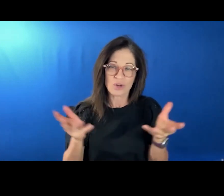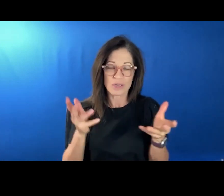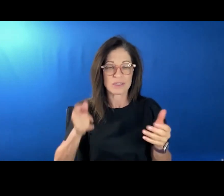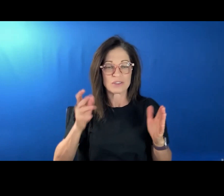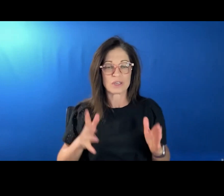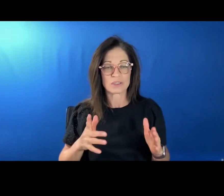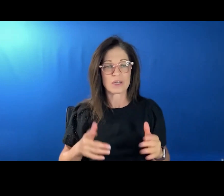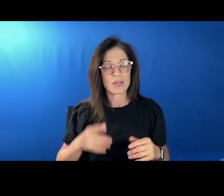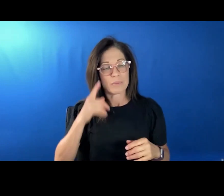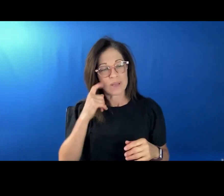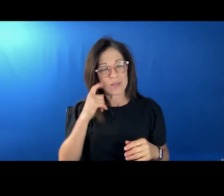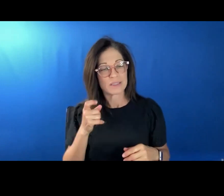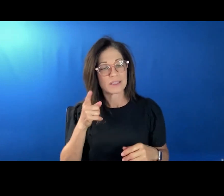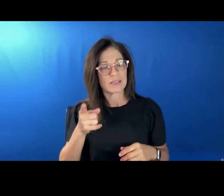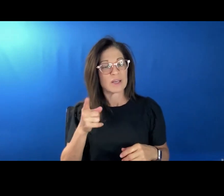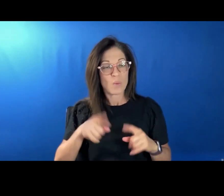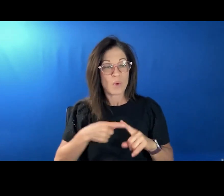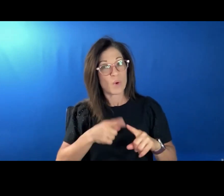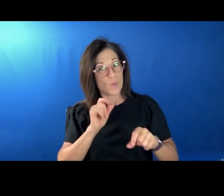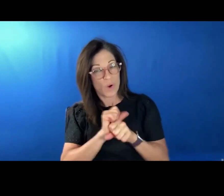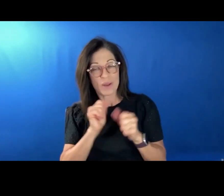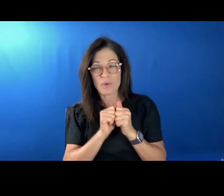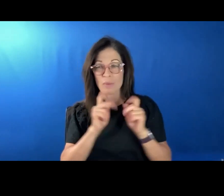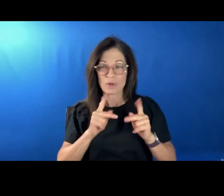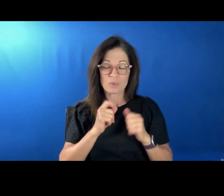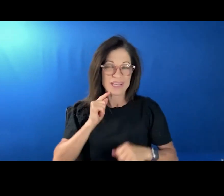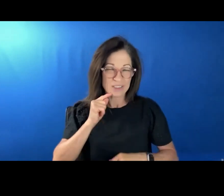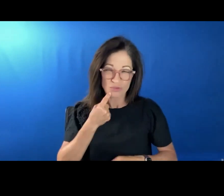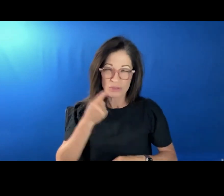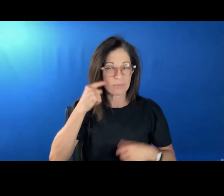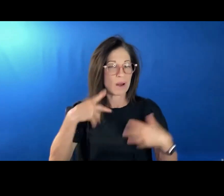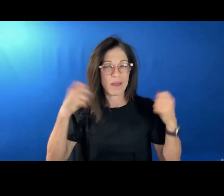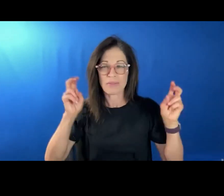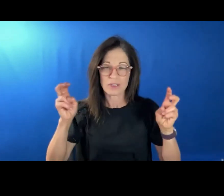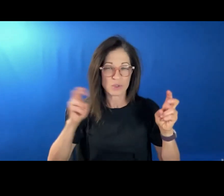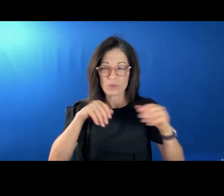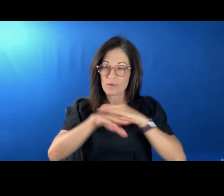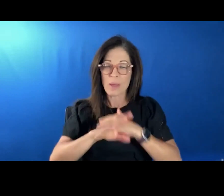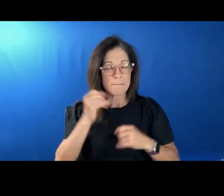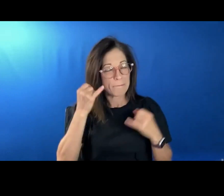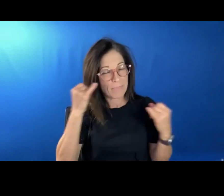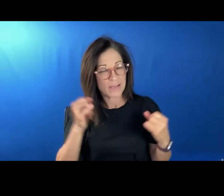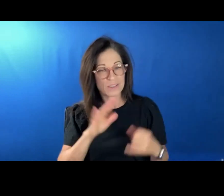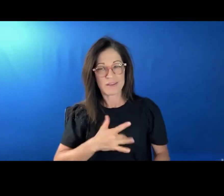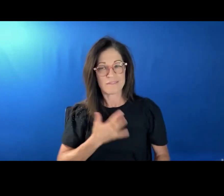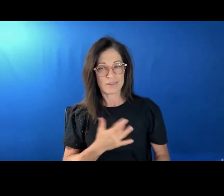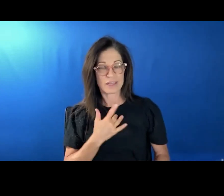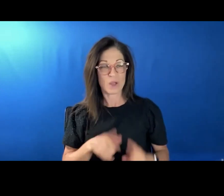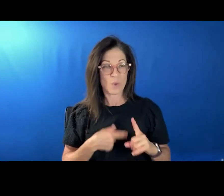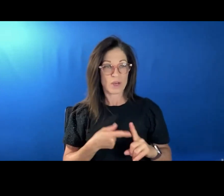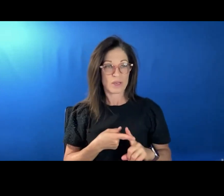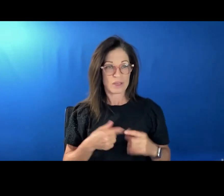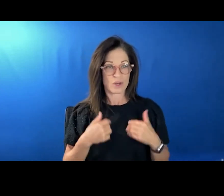us, to buy in. When someone that we're working with extreme mental health comes in, imagine what that feeling is when you're behind